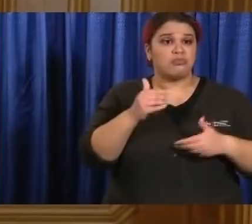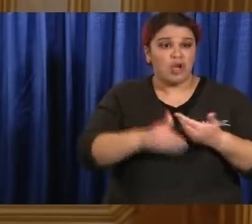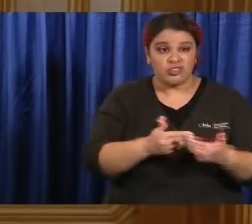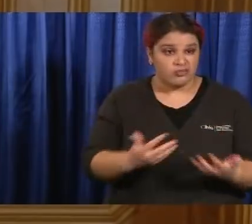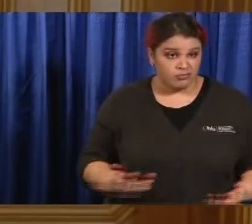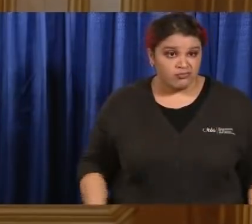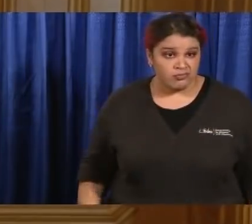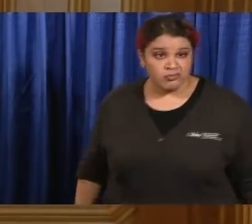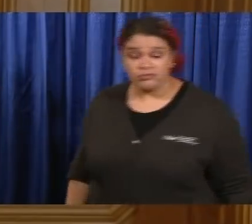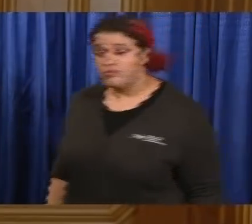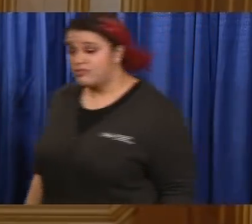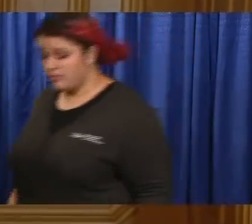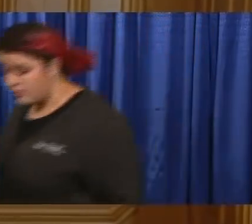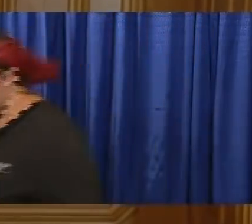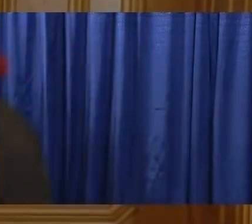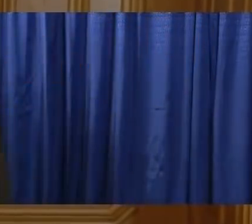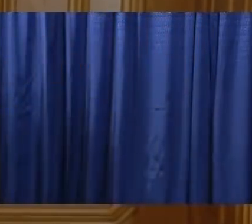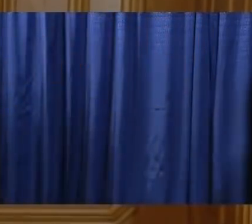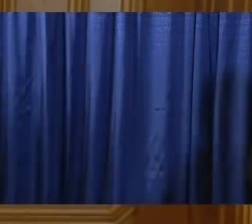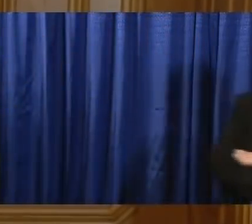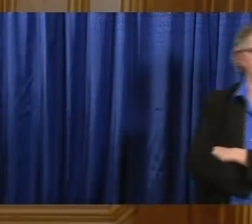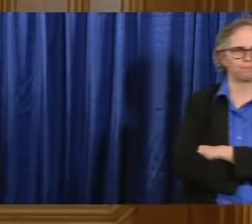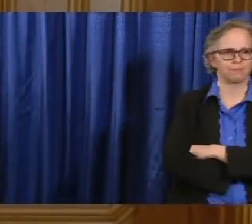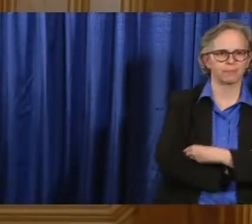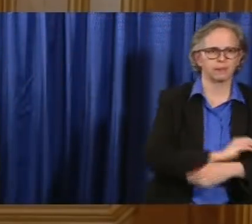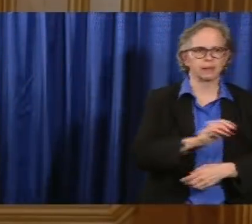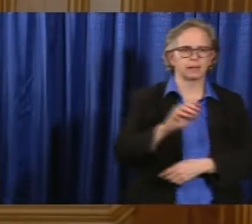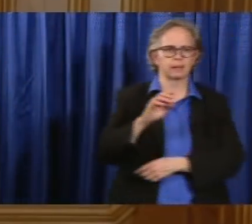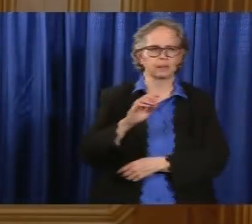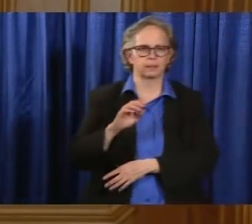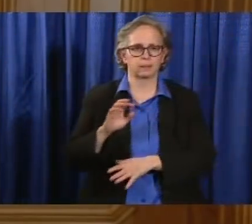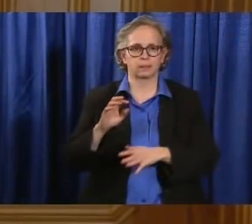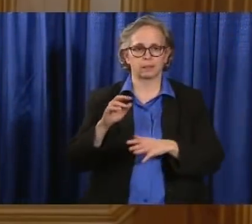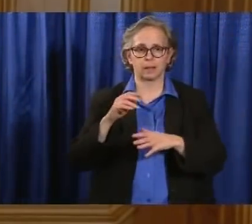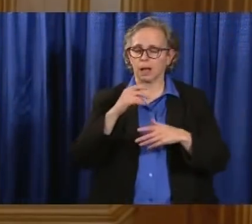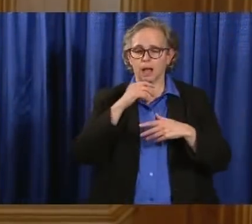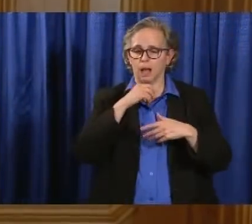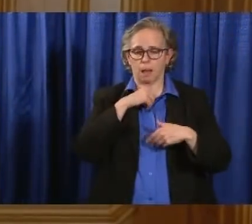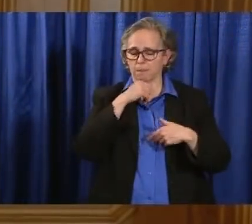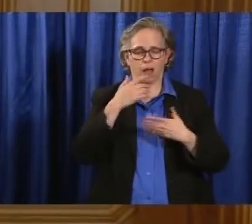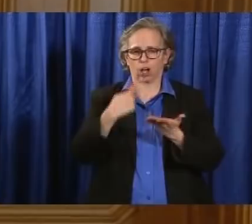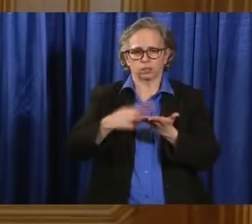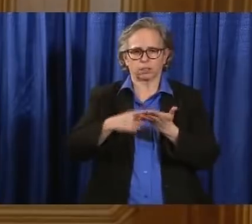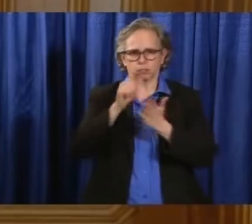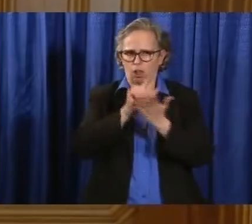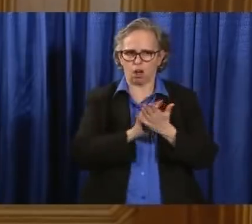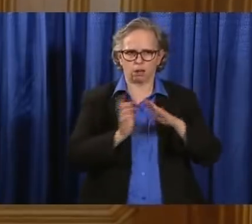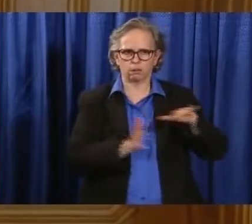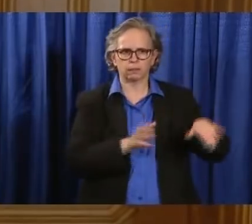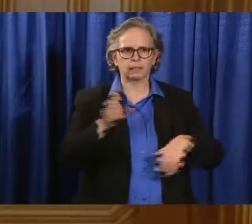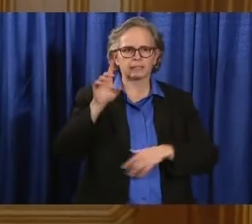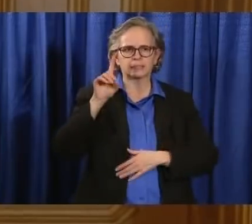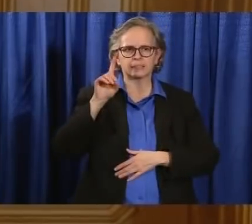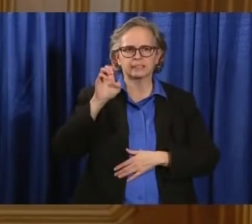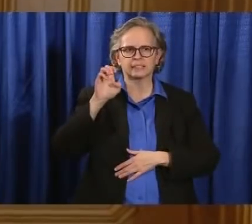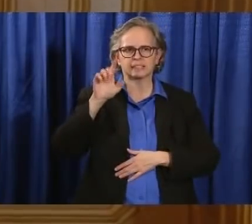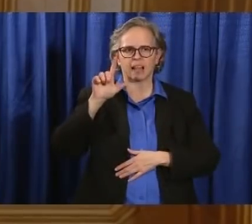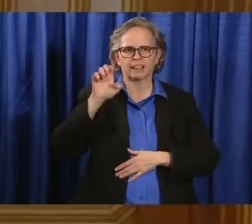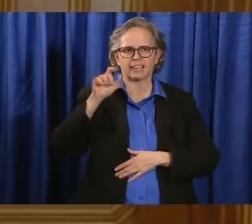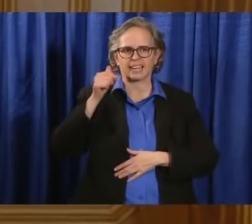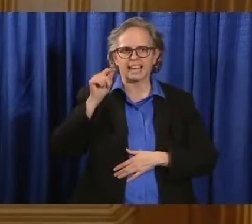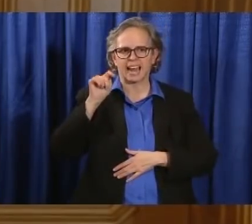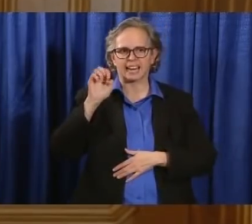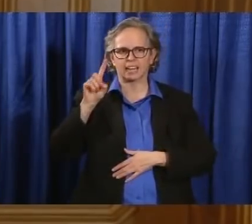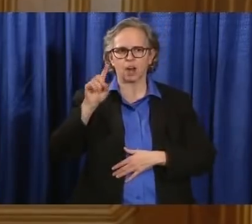Well, it's a delegated authority. I'm not going to play lawyer here, Randy, but the local health departments, have